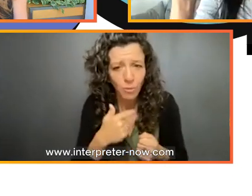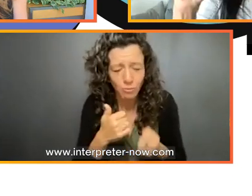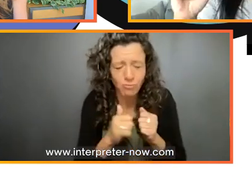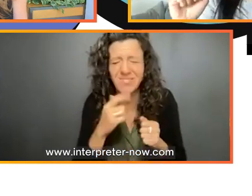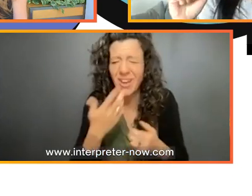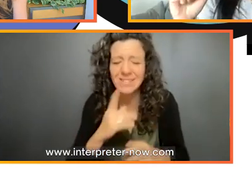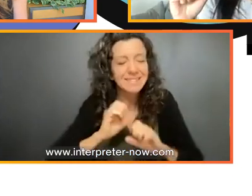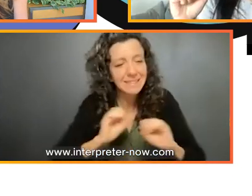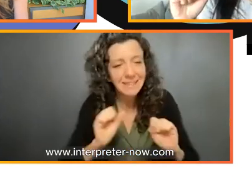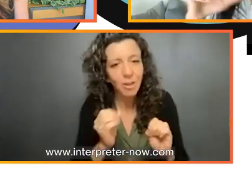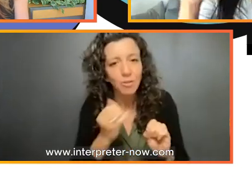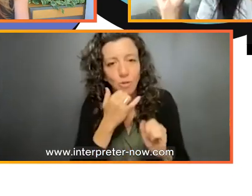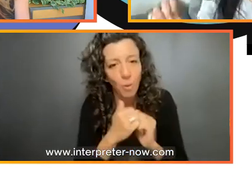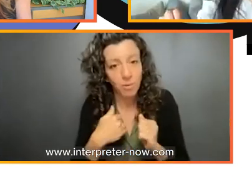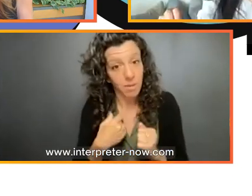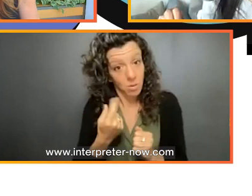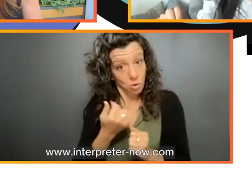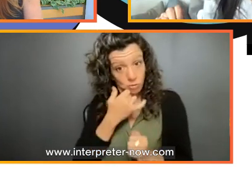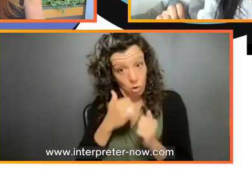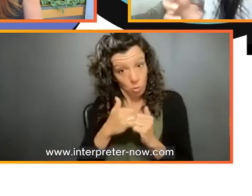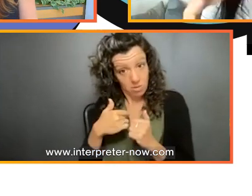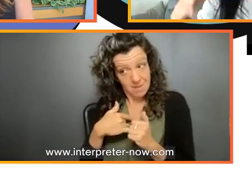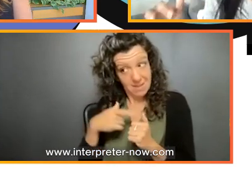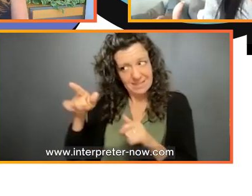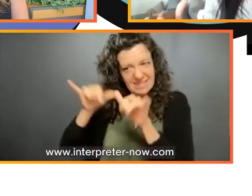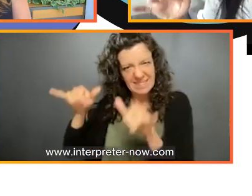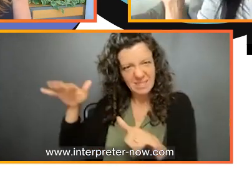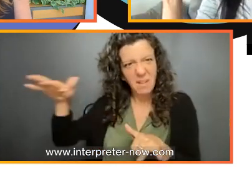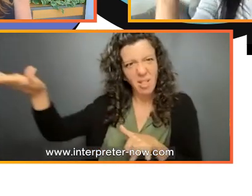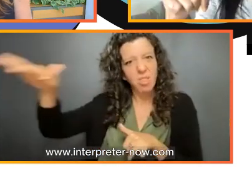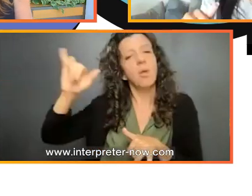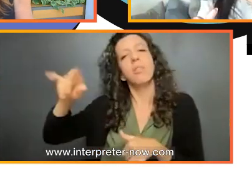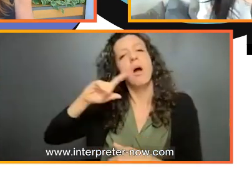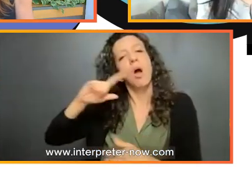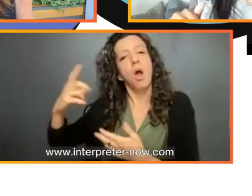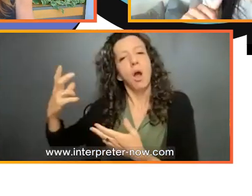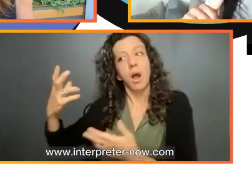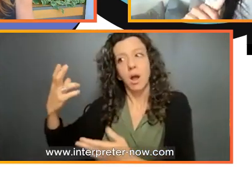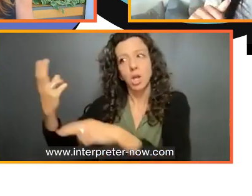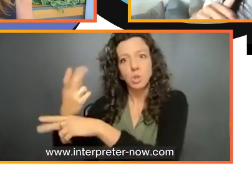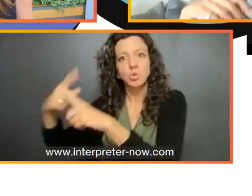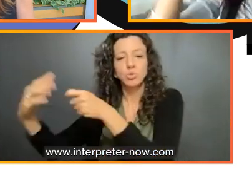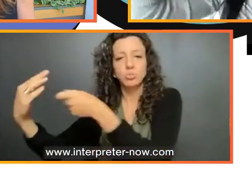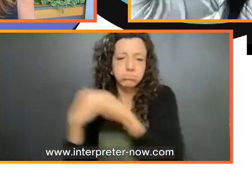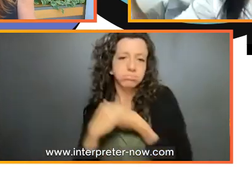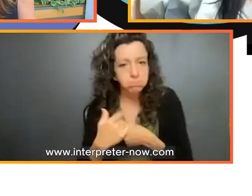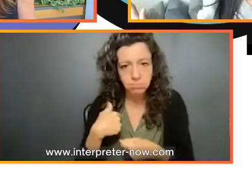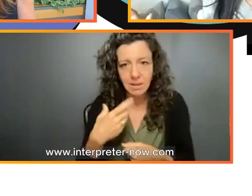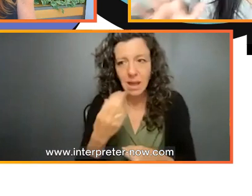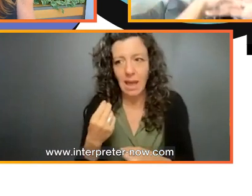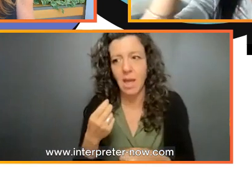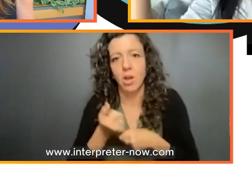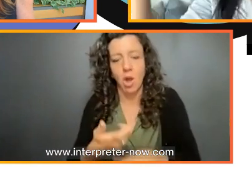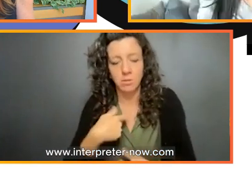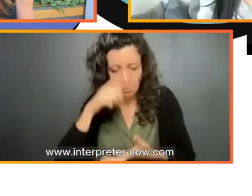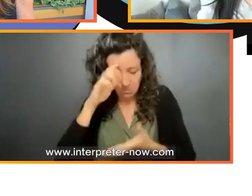parents to my family, other senior community family members, to leaders, to teachers, to media, people in the media, like